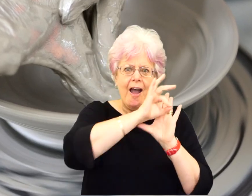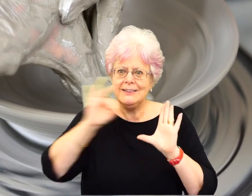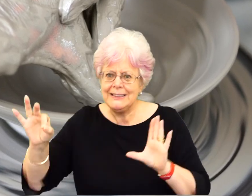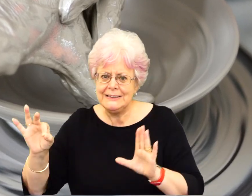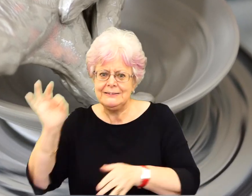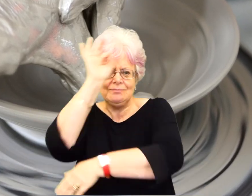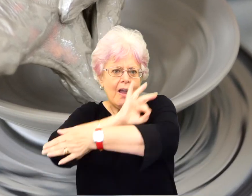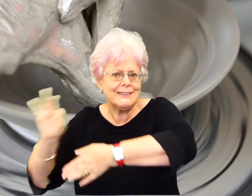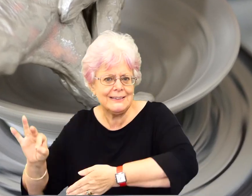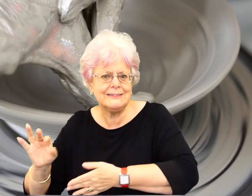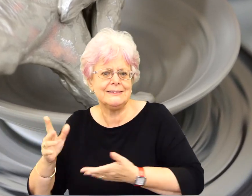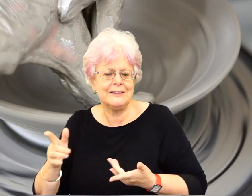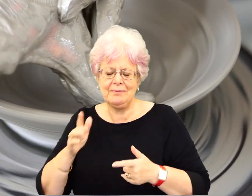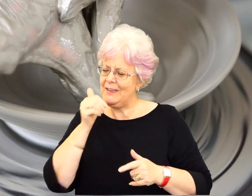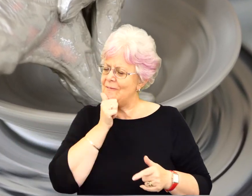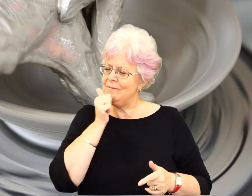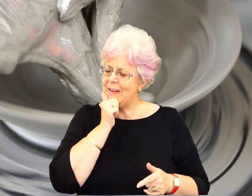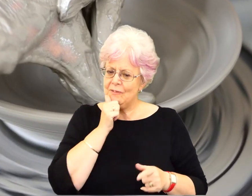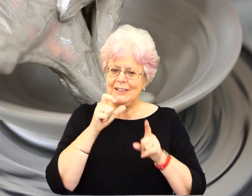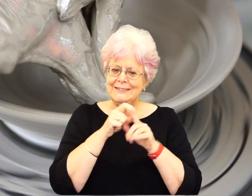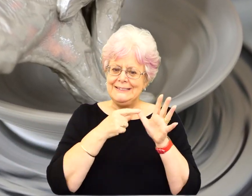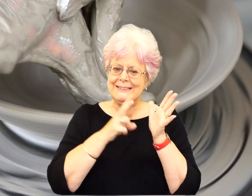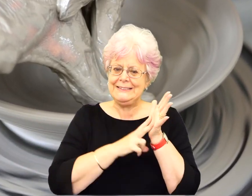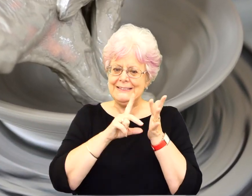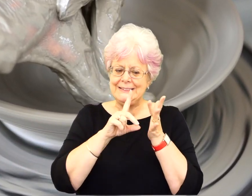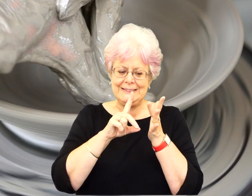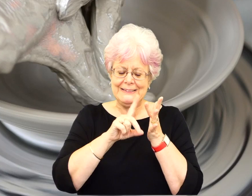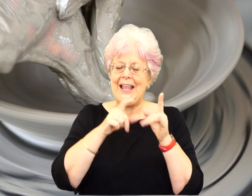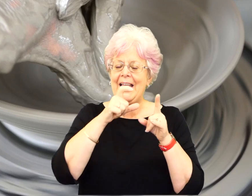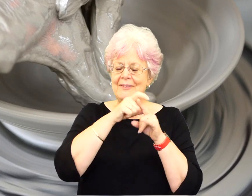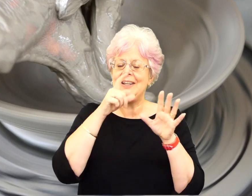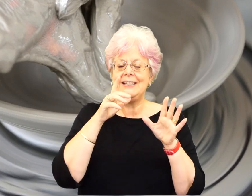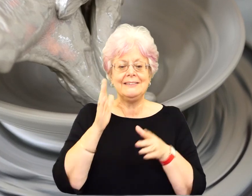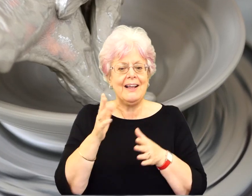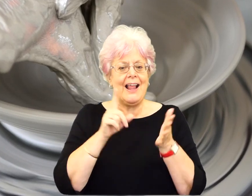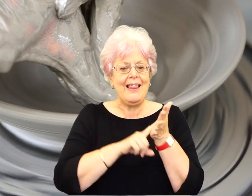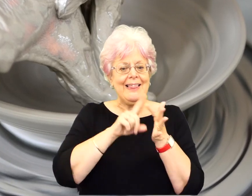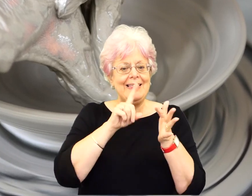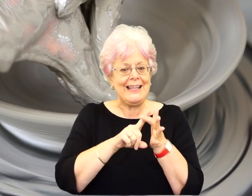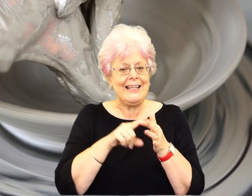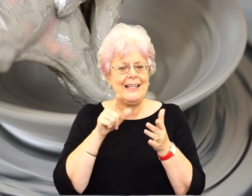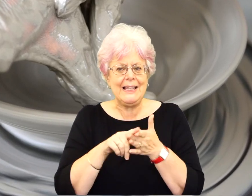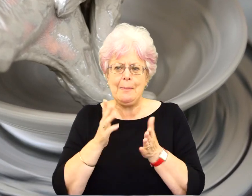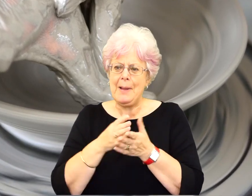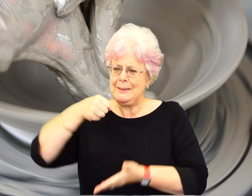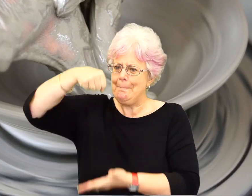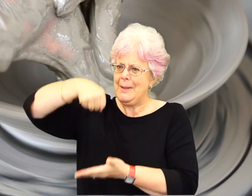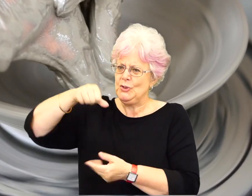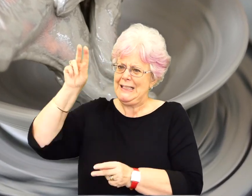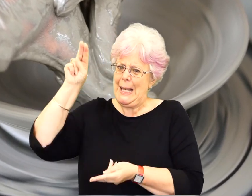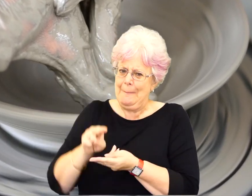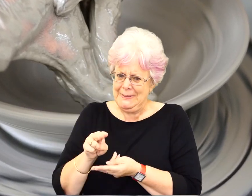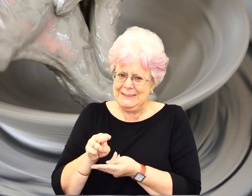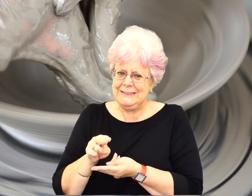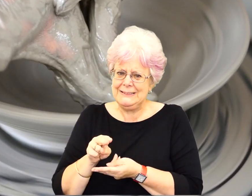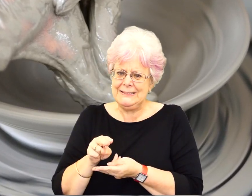who would you advise? And her favourite architect was David Lee. So I contacted him, and I had quite a limited budget, but I said,